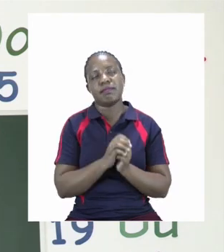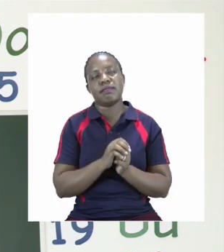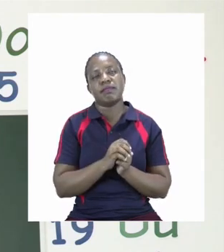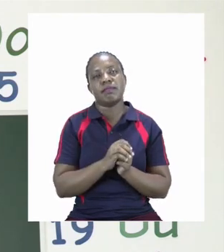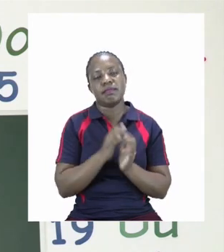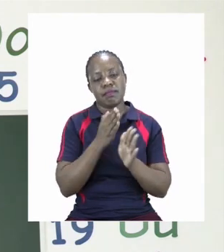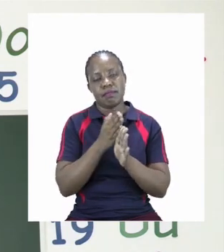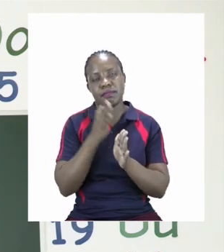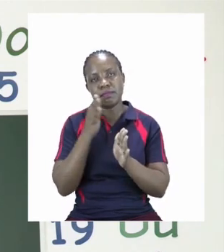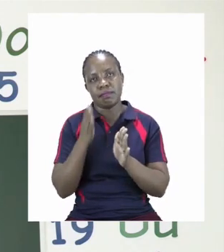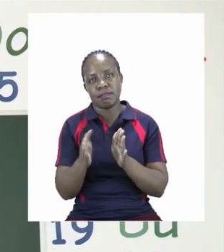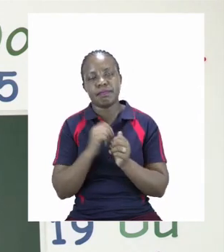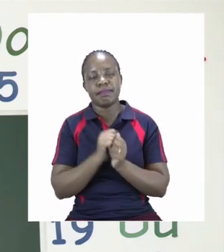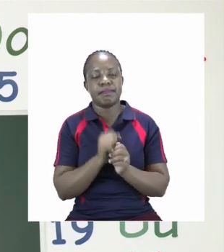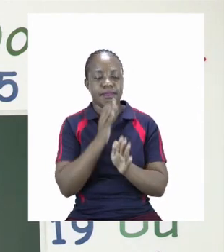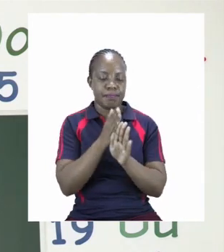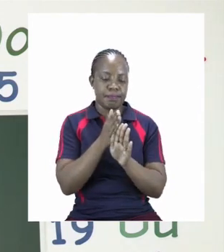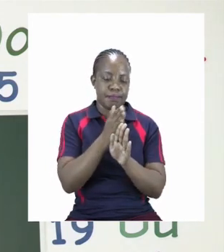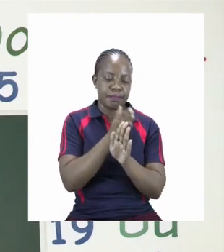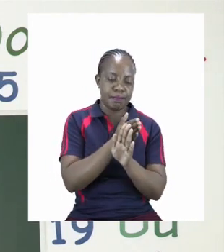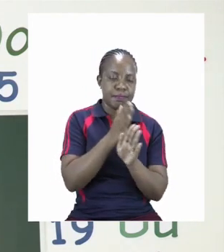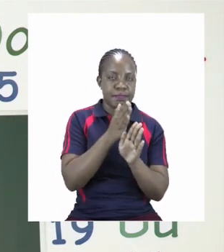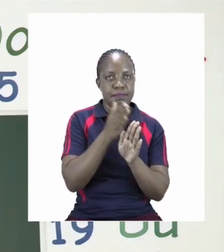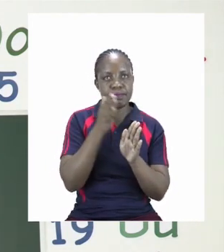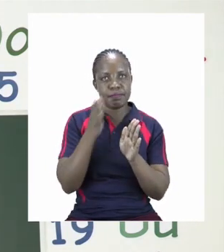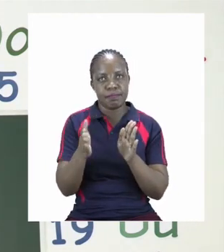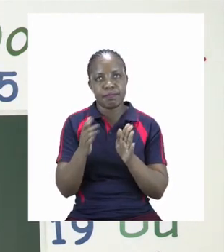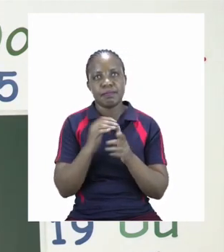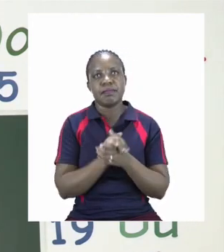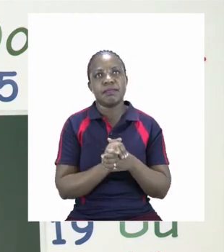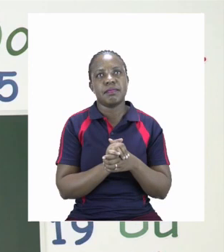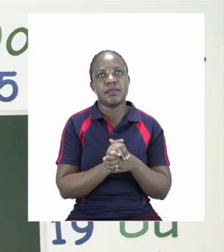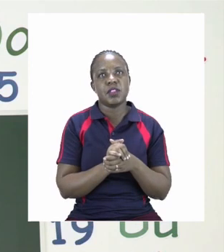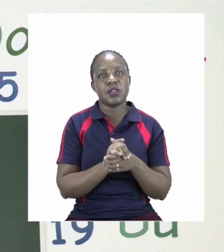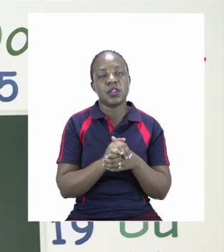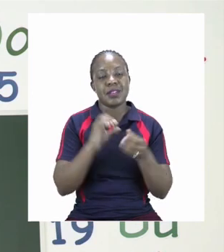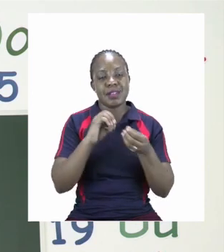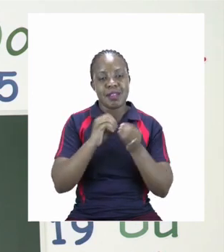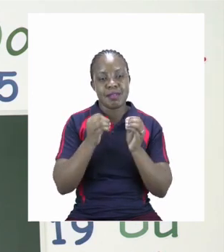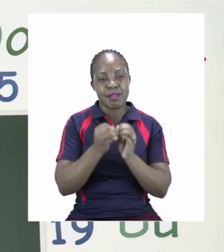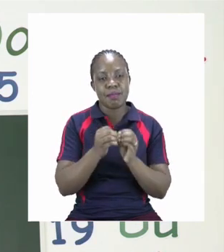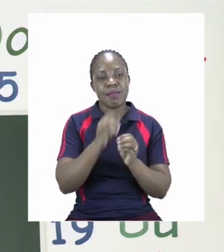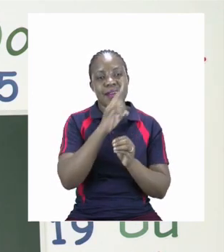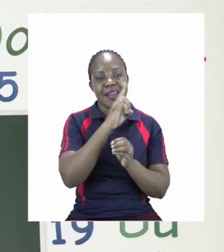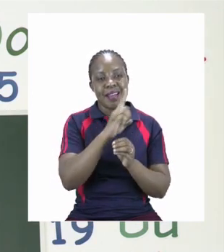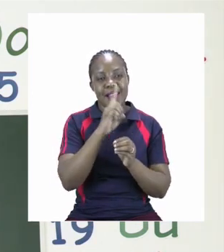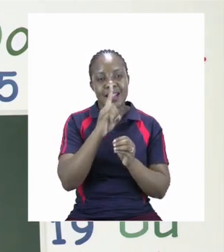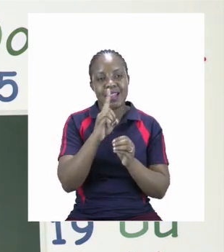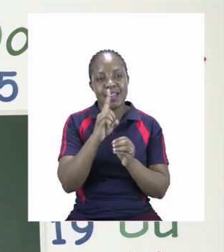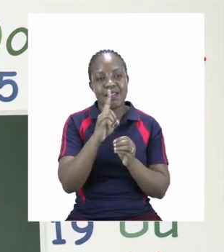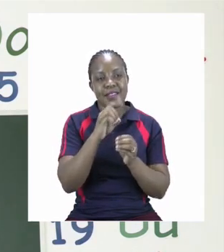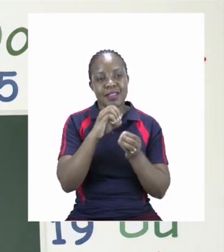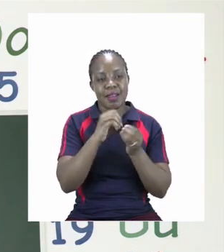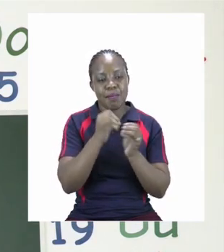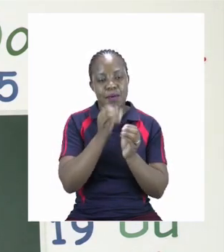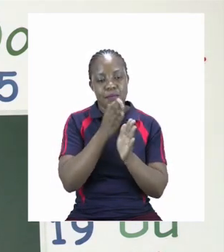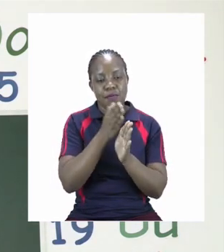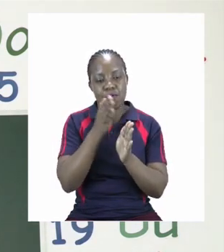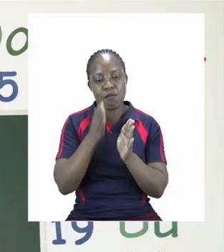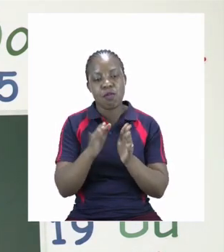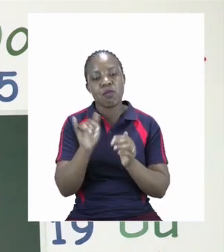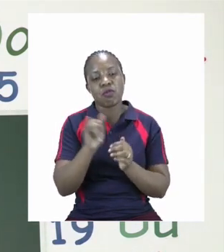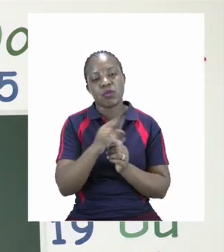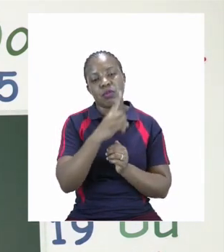after means behind. I want you to complete your exercise by yourself. And